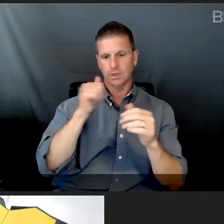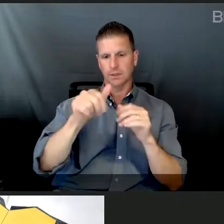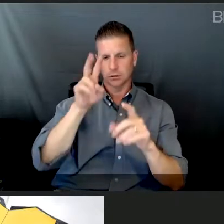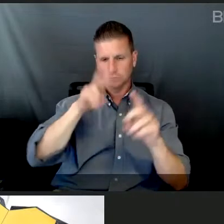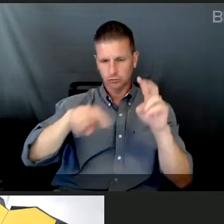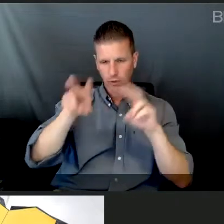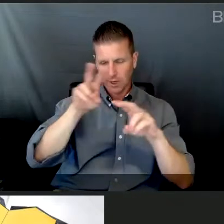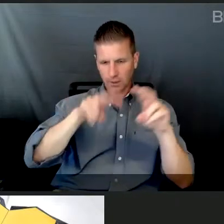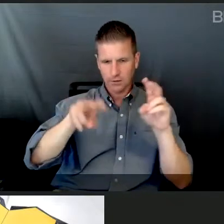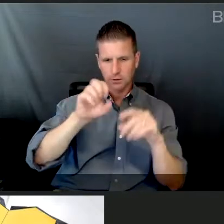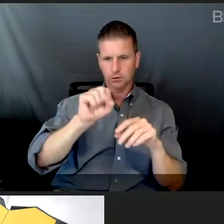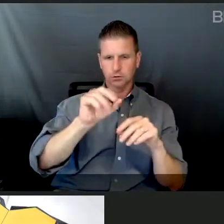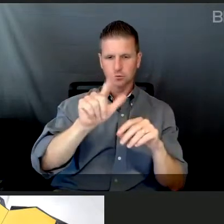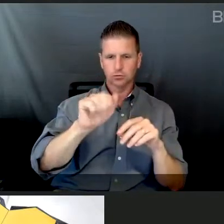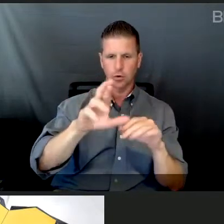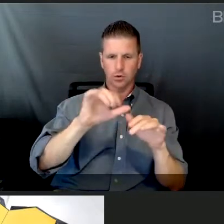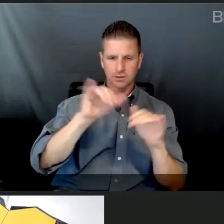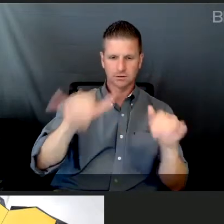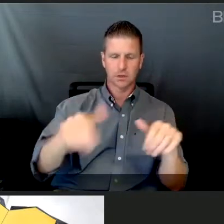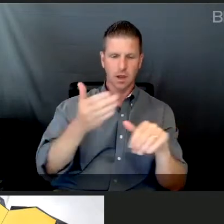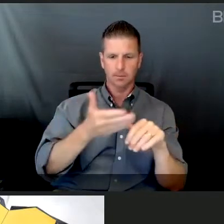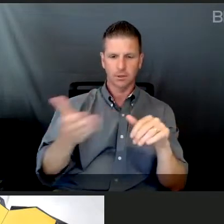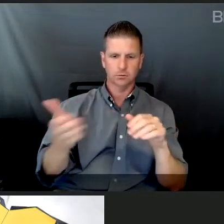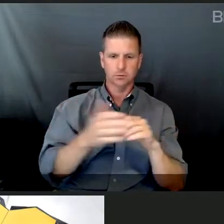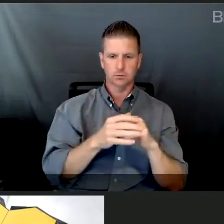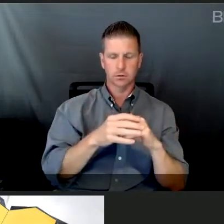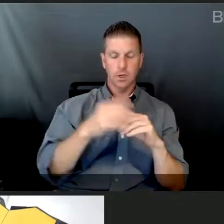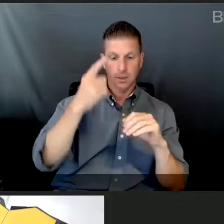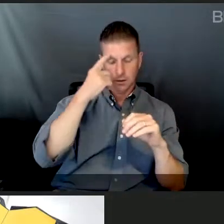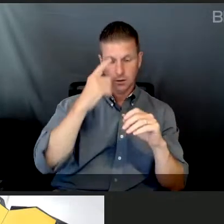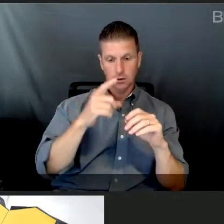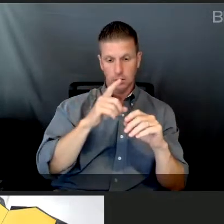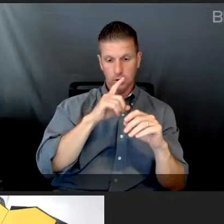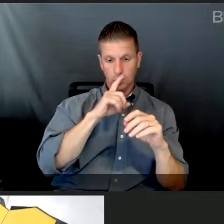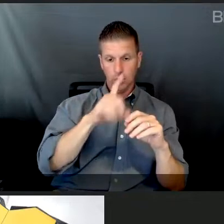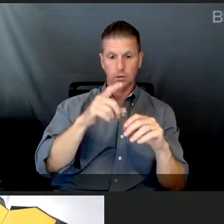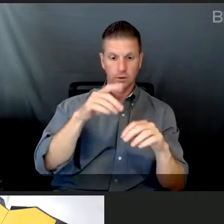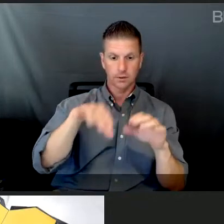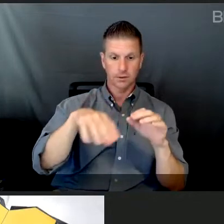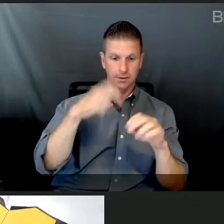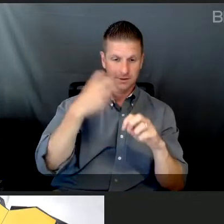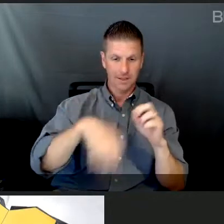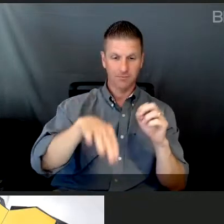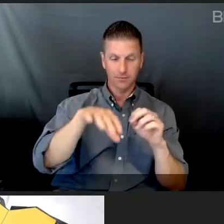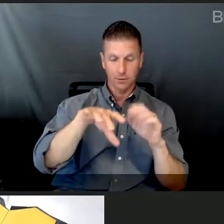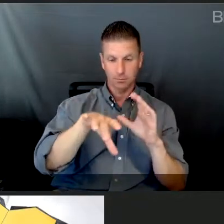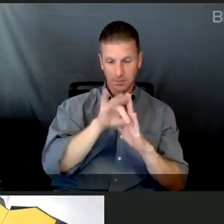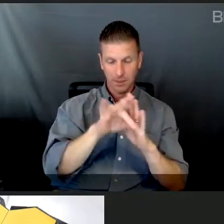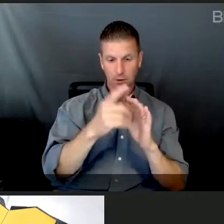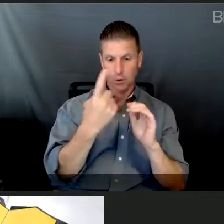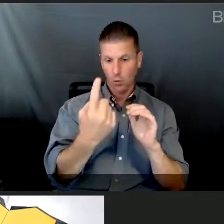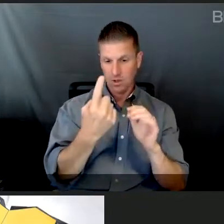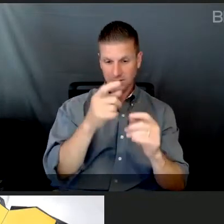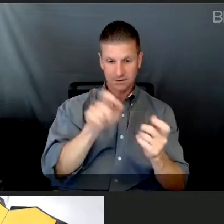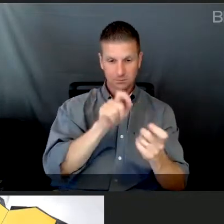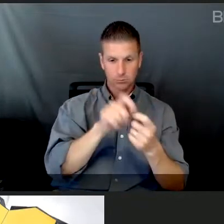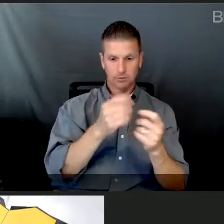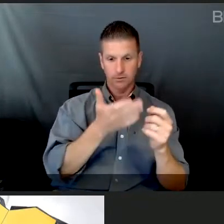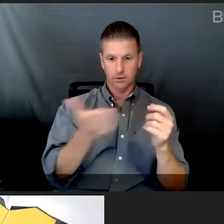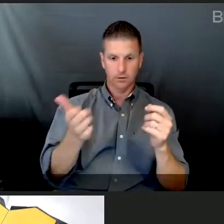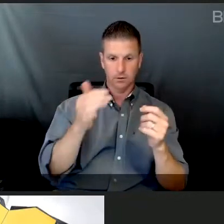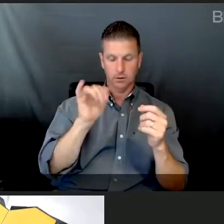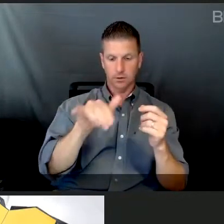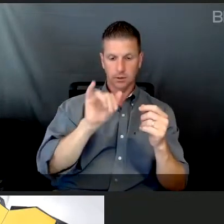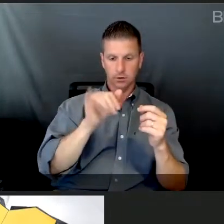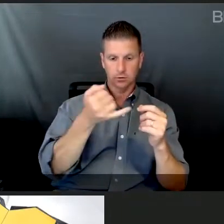system objects. So, I think it's really hard to pick like one specific thing that JWST